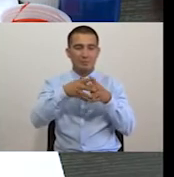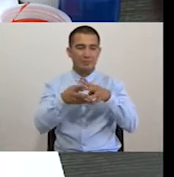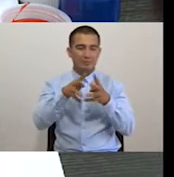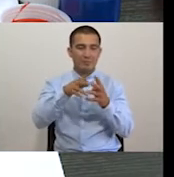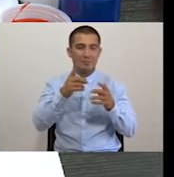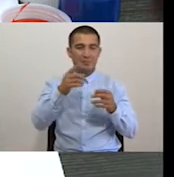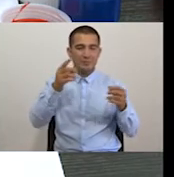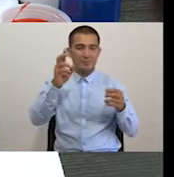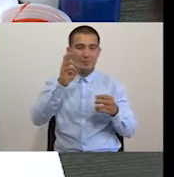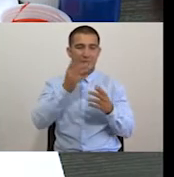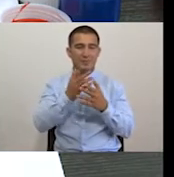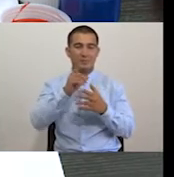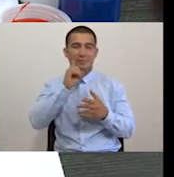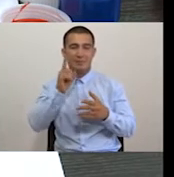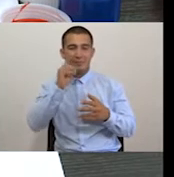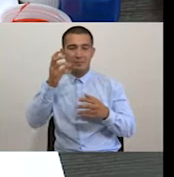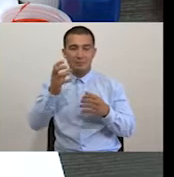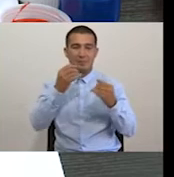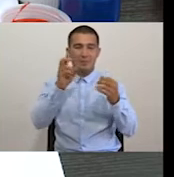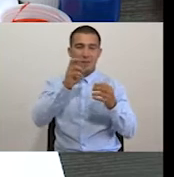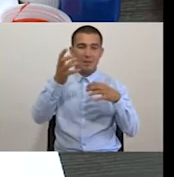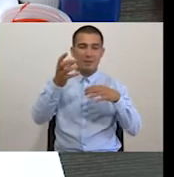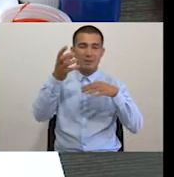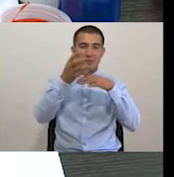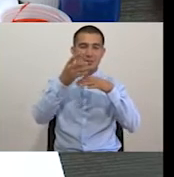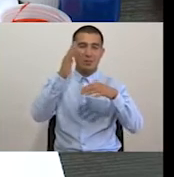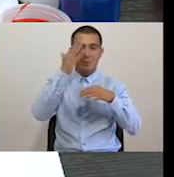chiqarib, ana shu rangimizni berib olamiz.